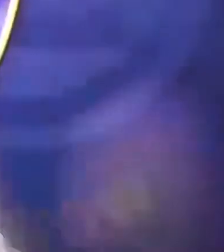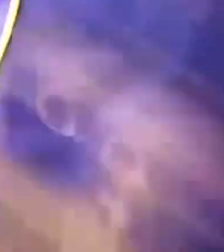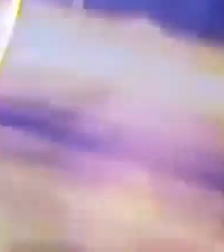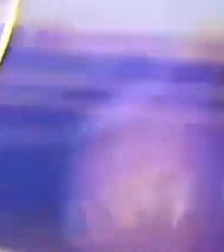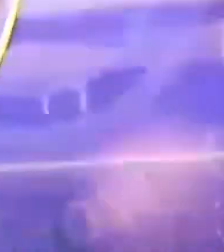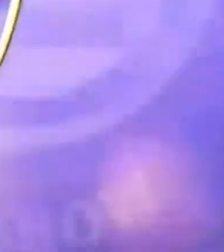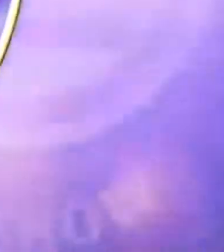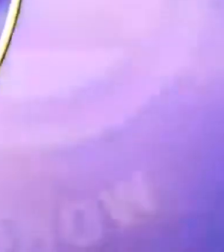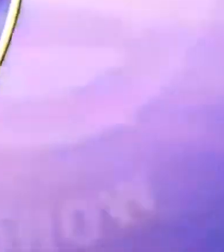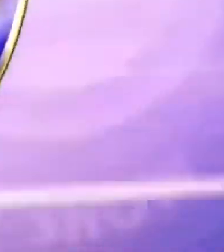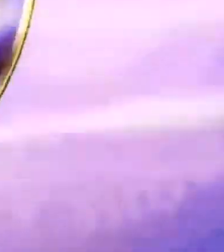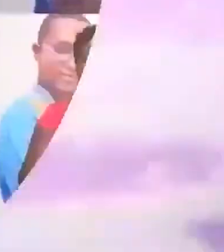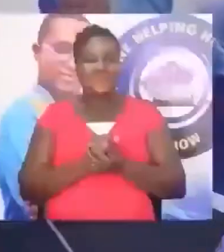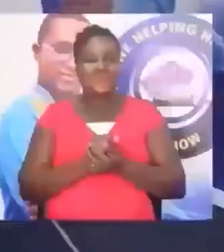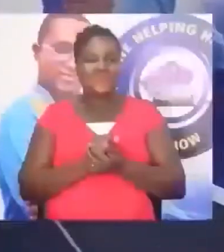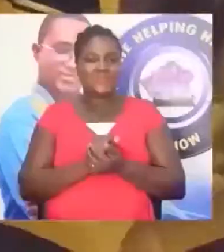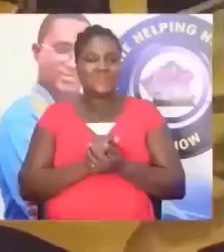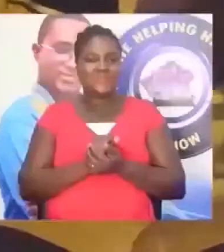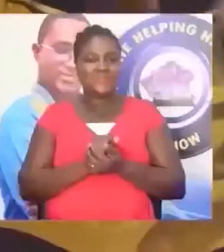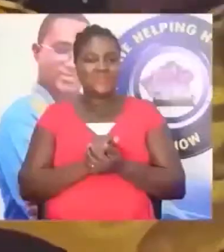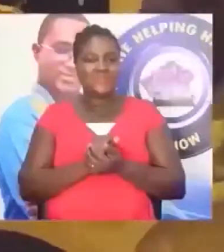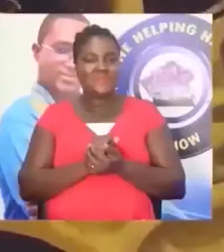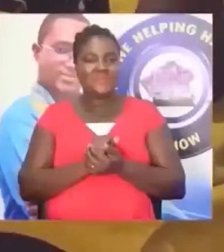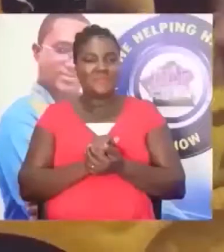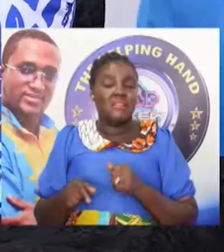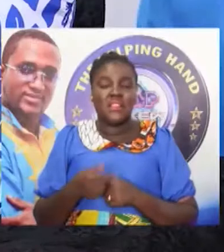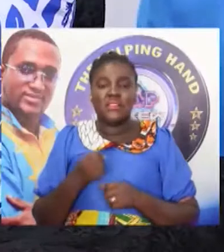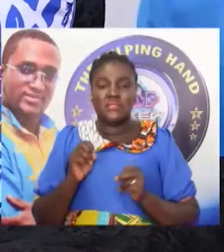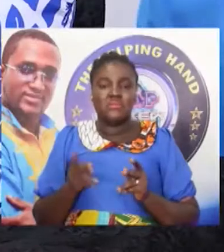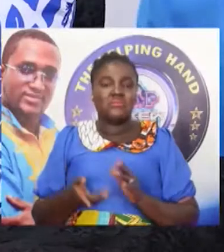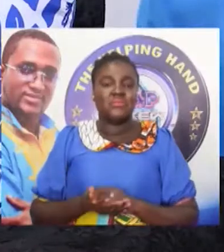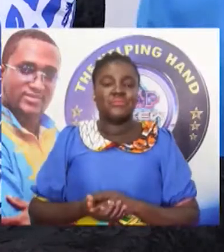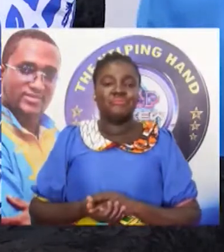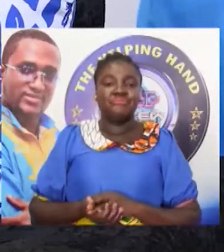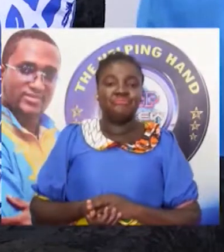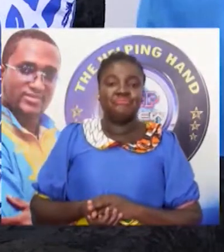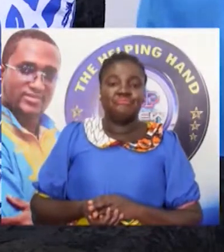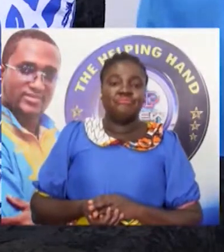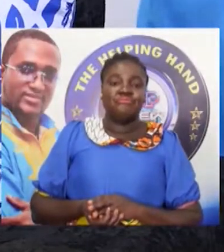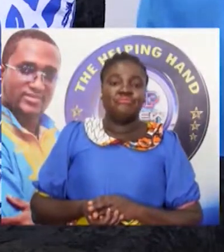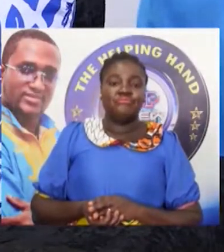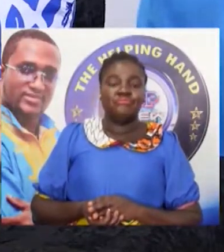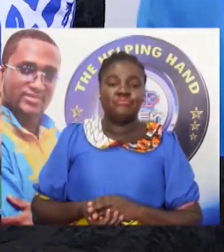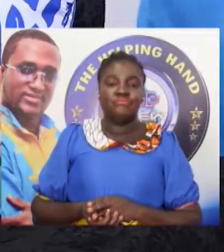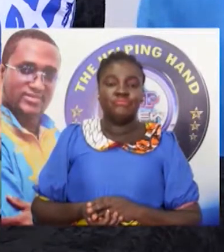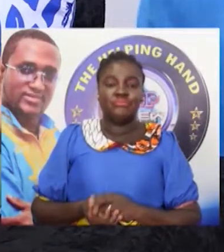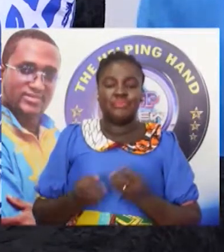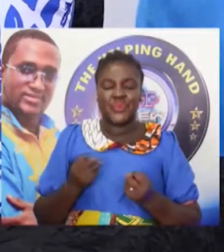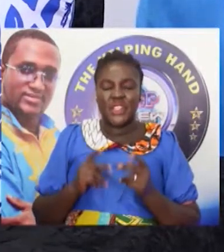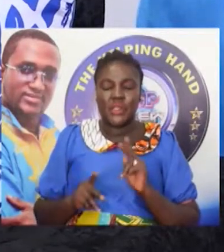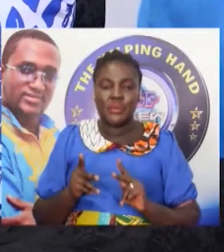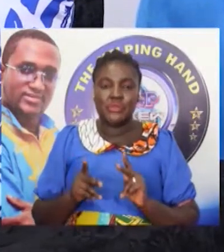Helping Hand TV Show with Bishop Dr. Charles C. Hackman. Thank you so much. Let me ask you, several people